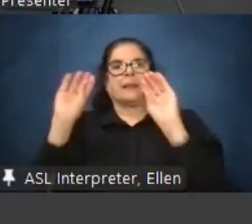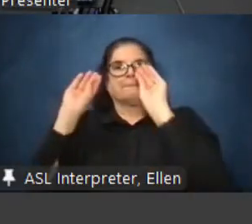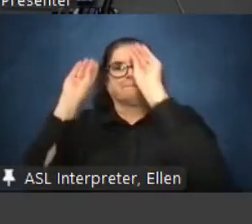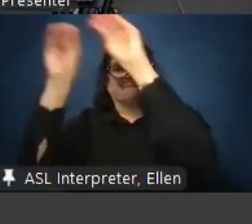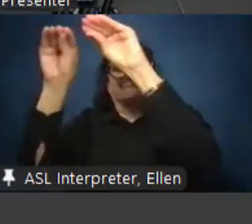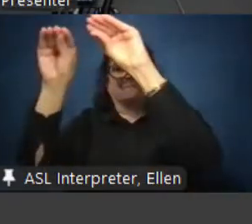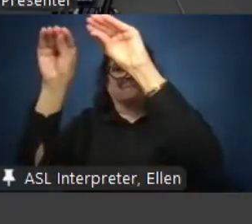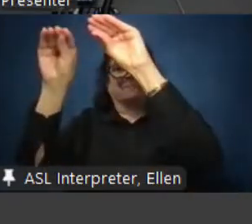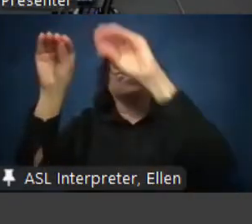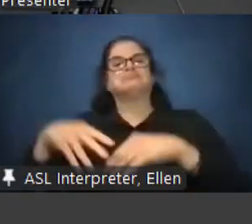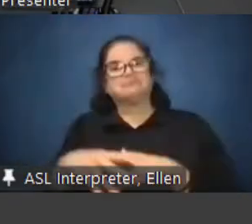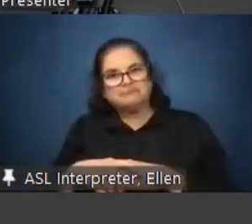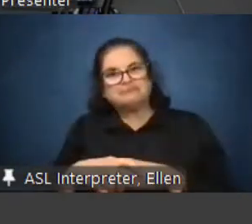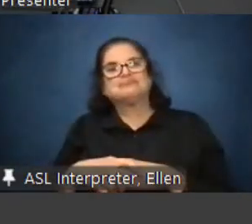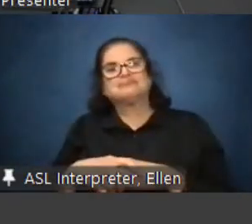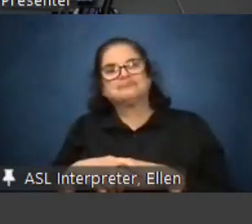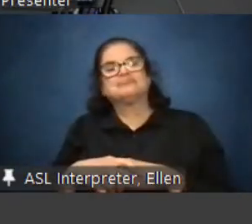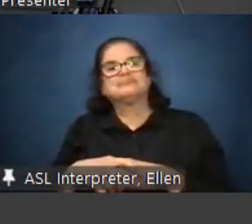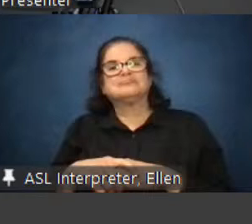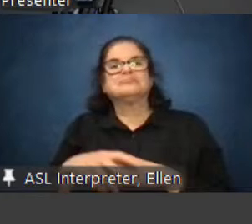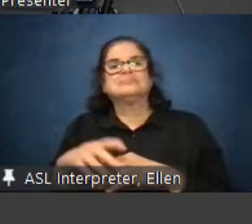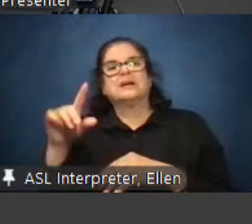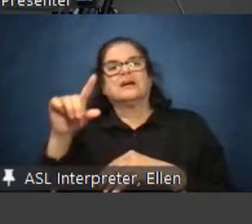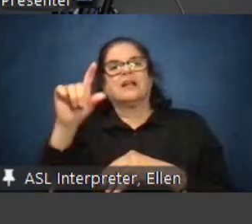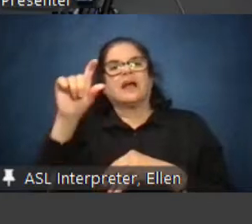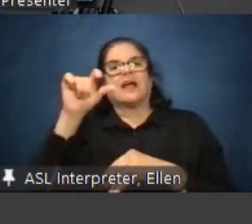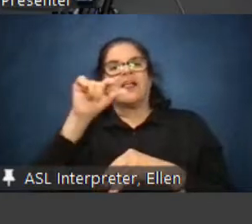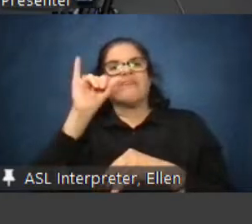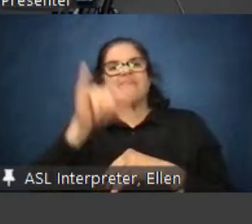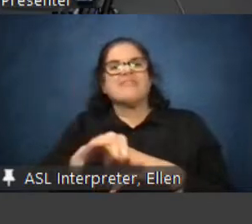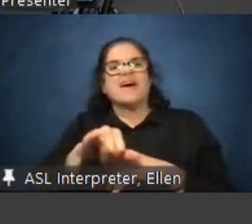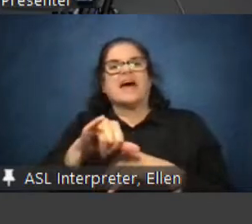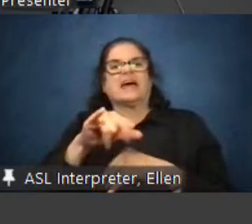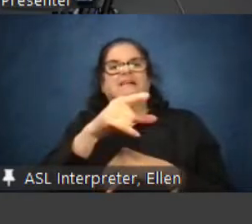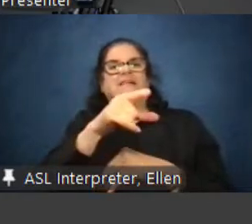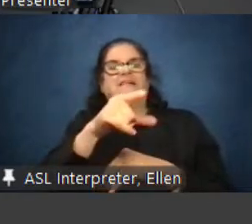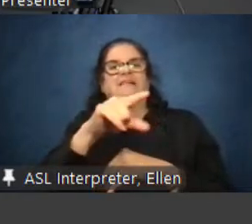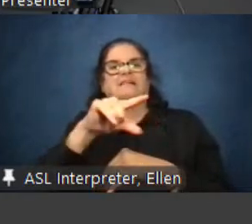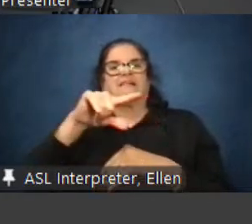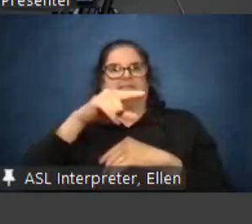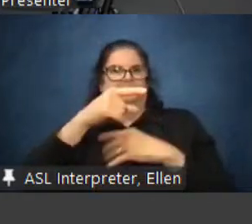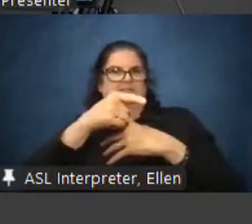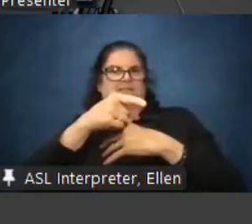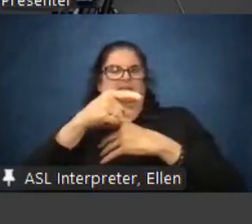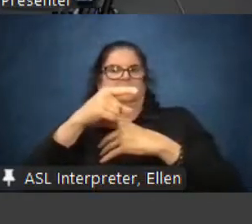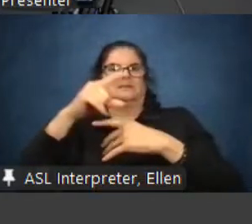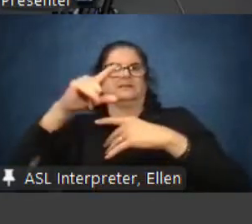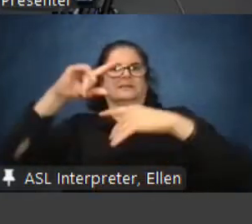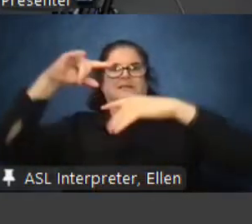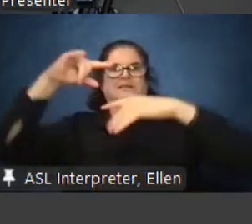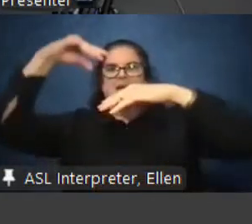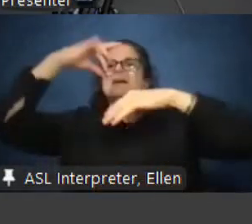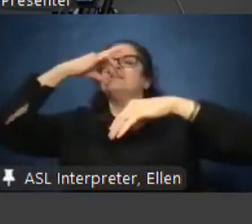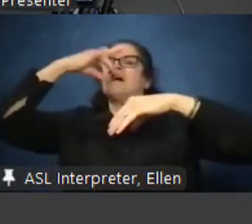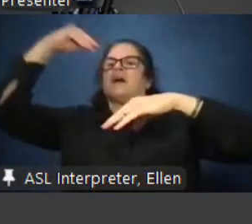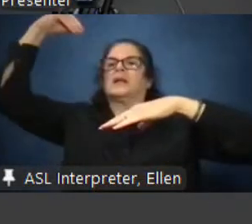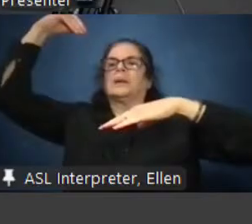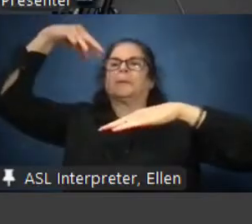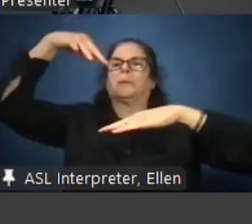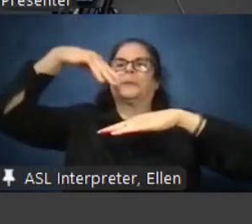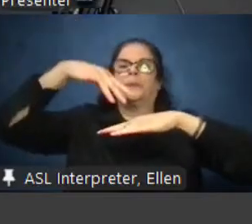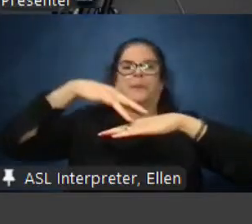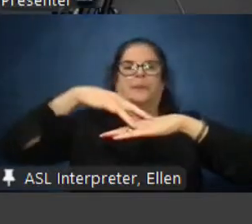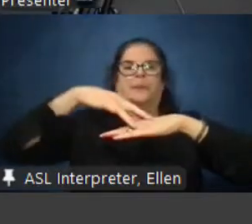of that trapezoid inner grit design lighting that also mirrors down to the pavement work as well. So there is